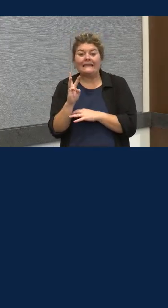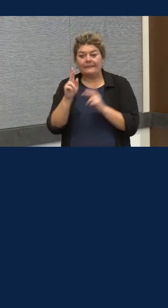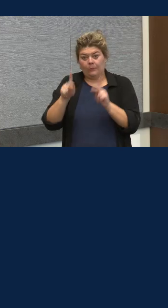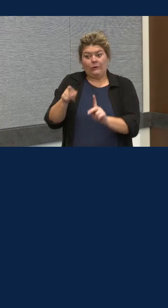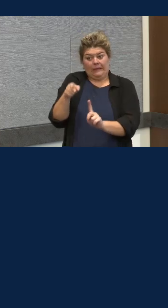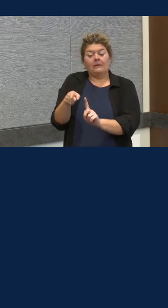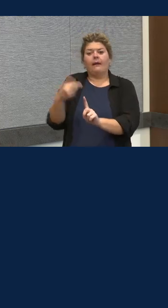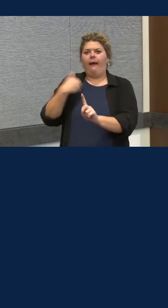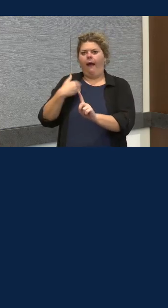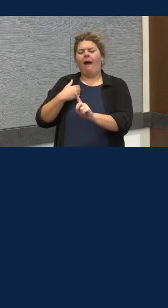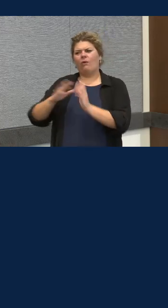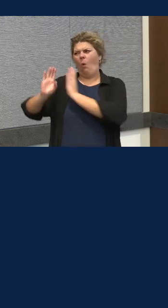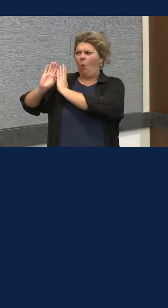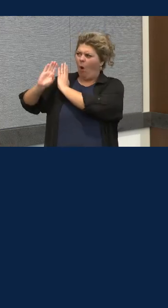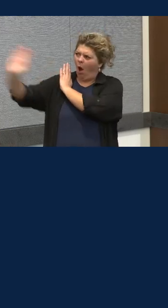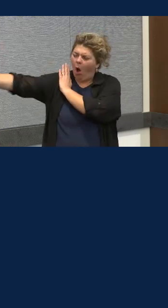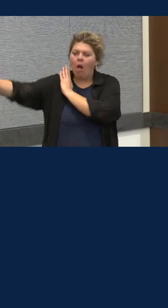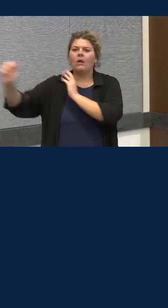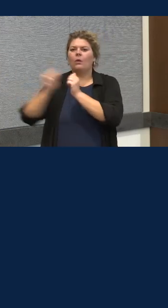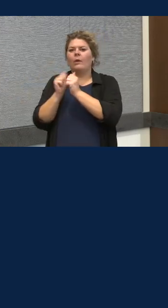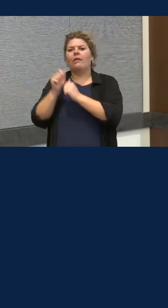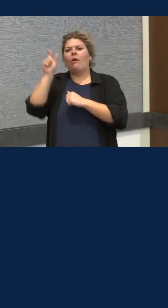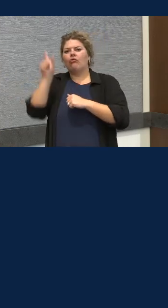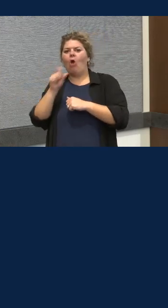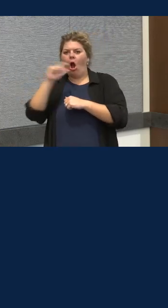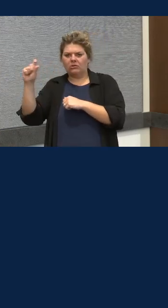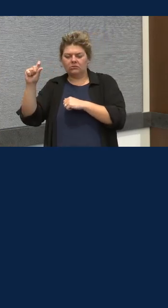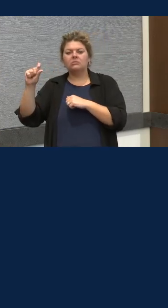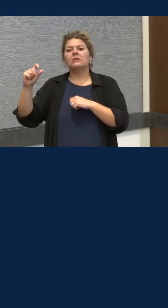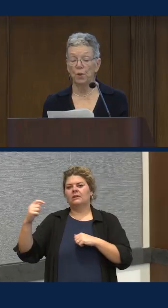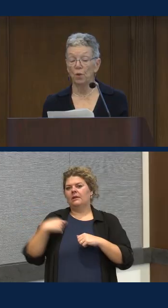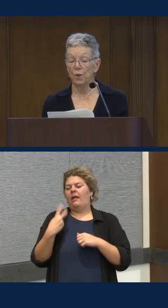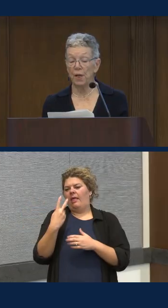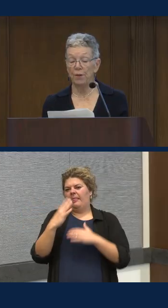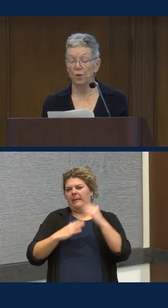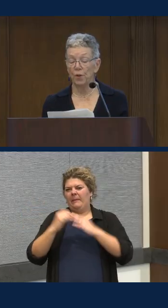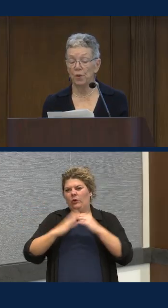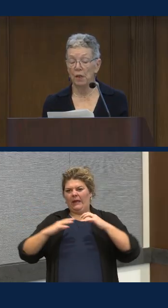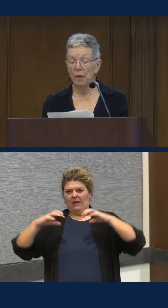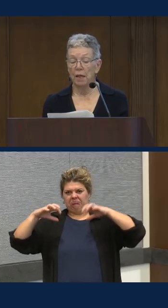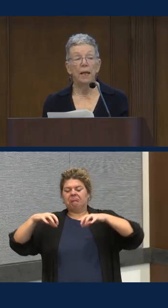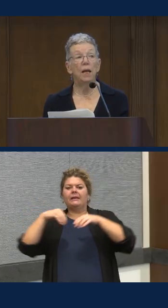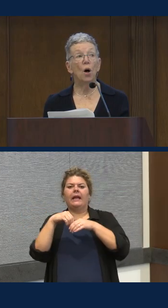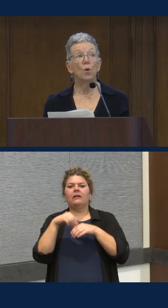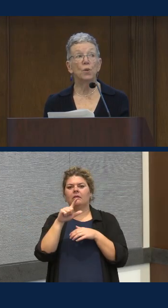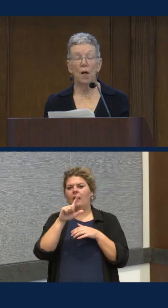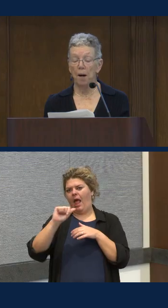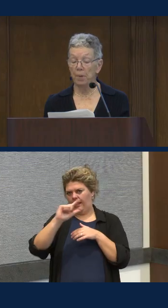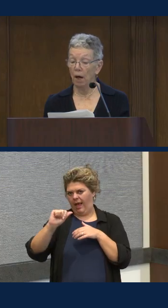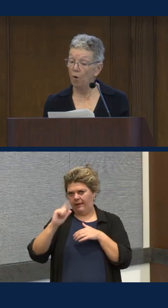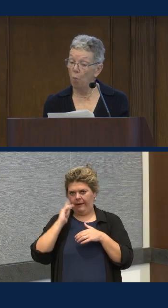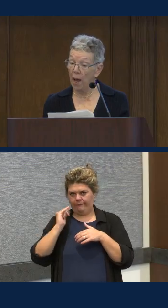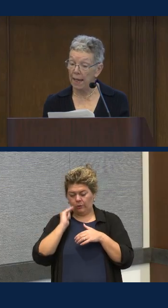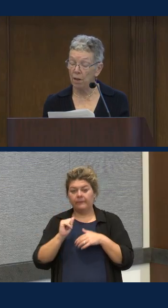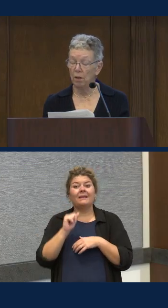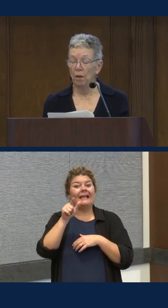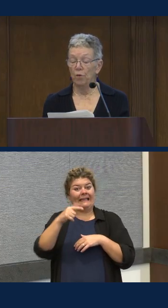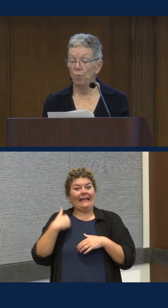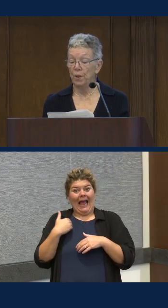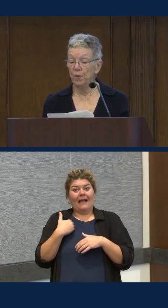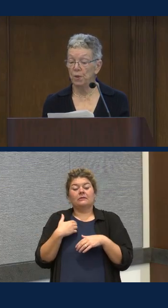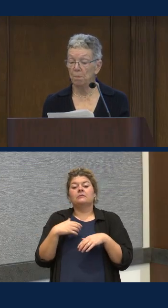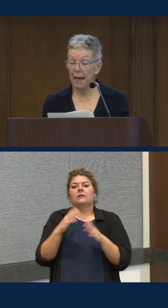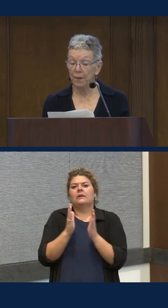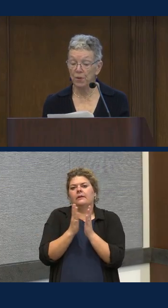massive wall in front of an etched cross dividing the building's stones in Los Angeles. He holds a copy of Awake,